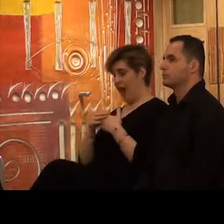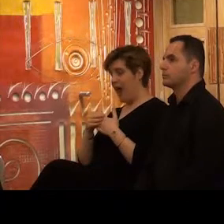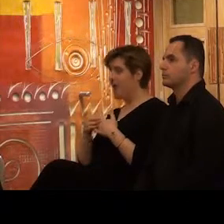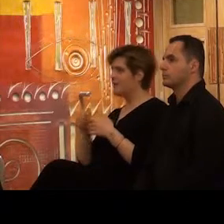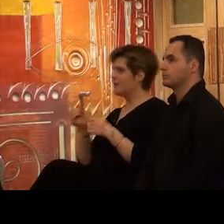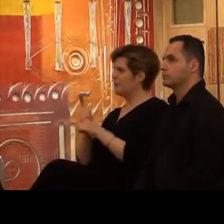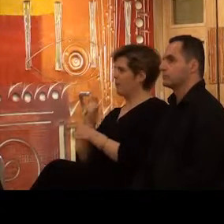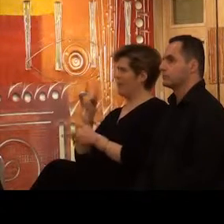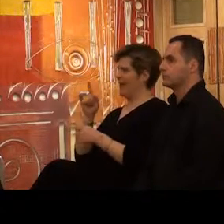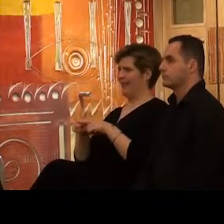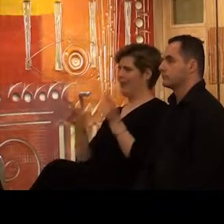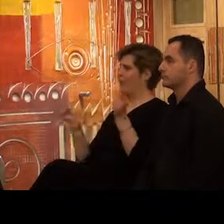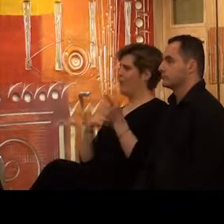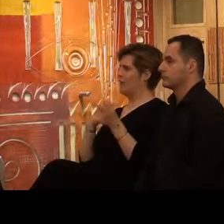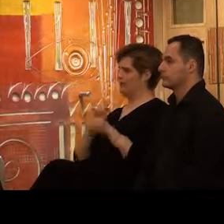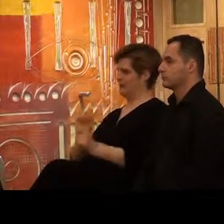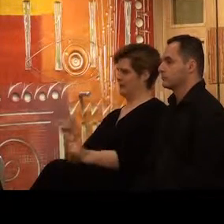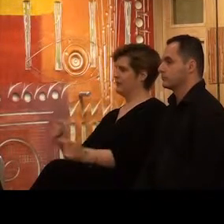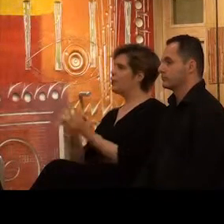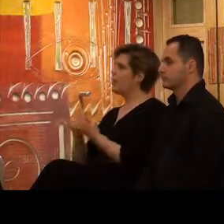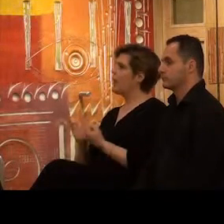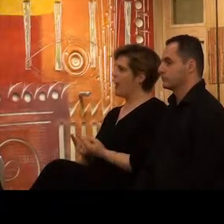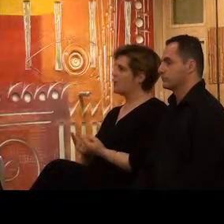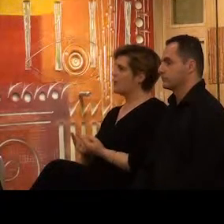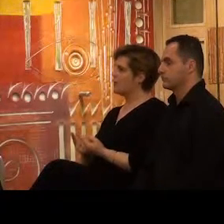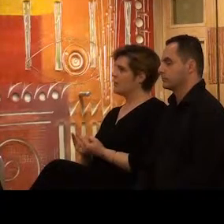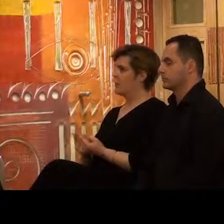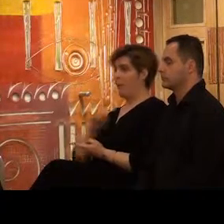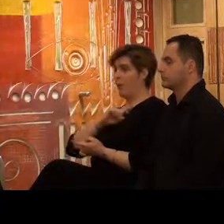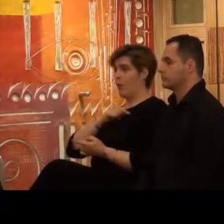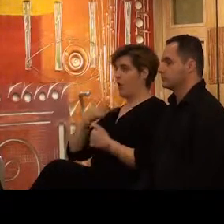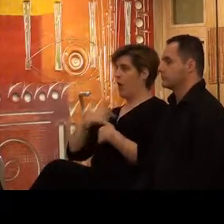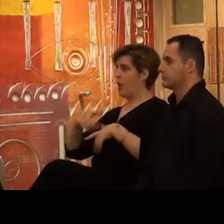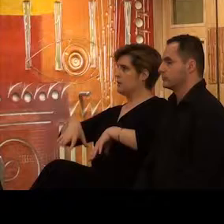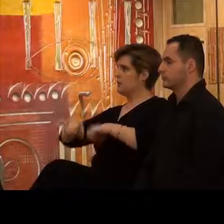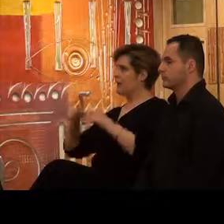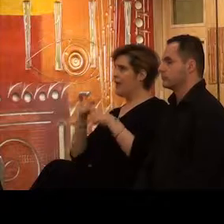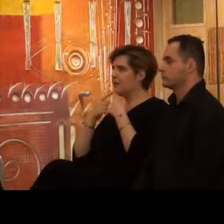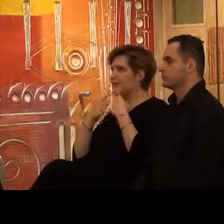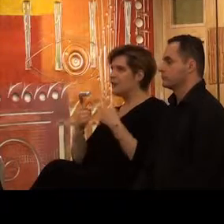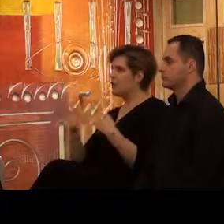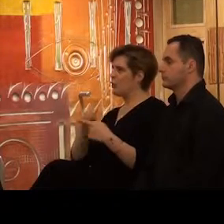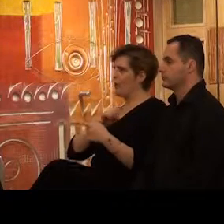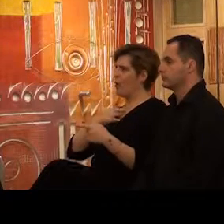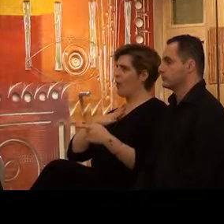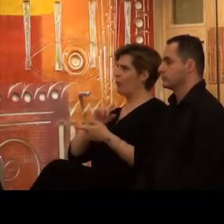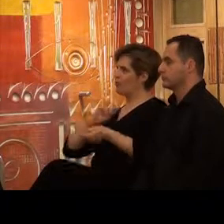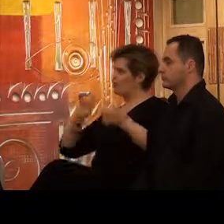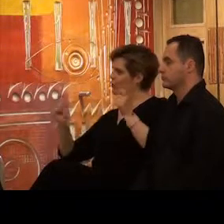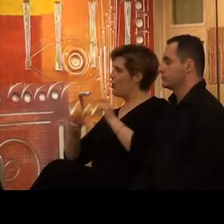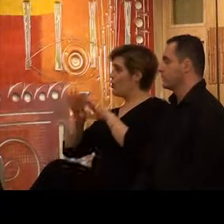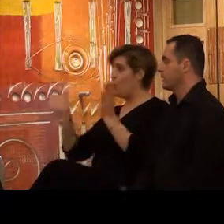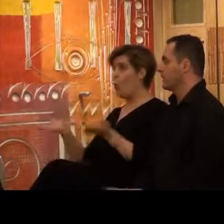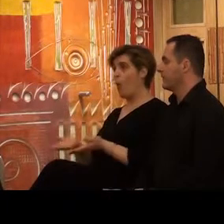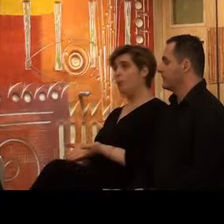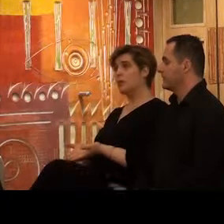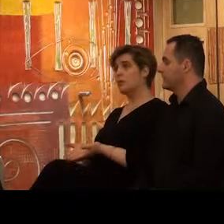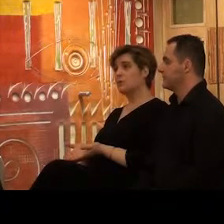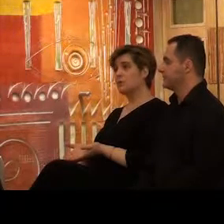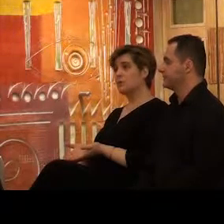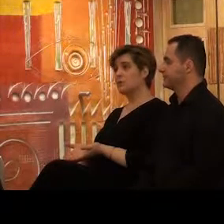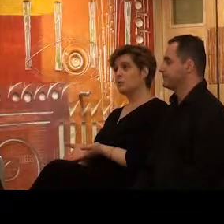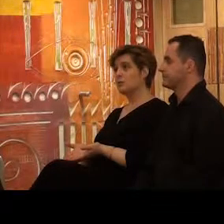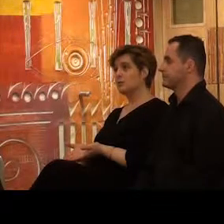teaching to just say, oh well, this is all that we can do. I came into the job of teaching because I wanted to change the world, a bit like you do. And that's